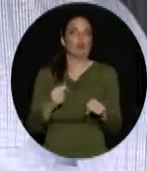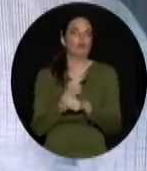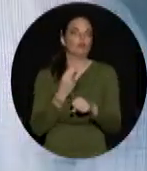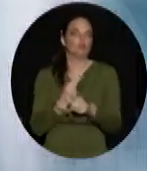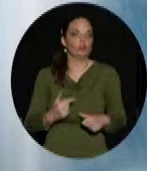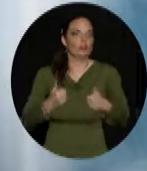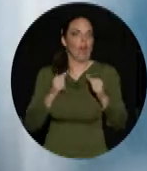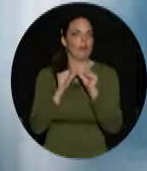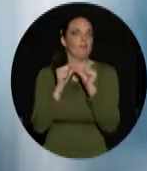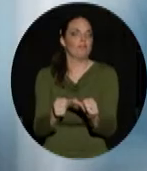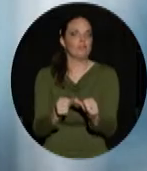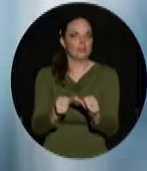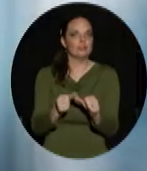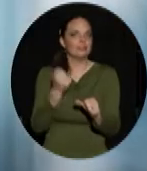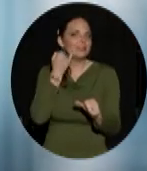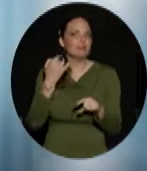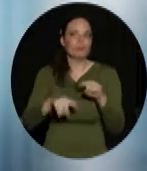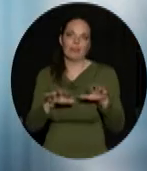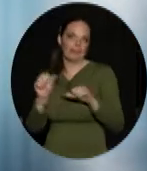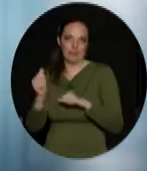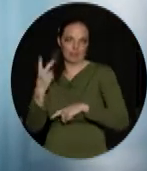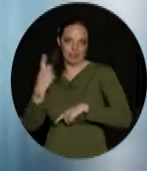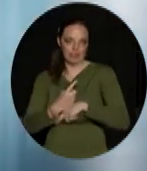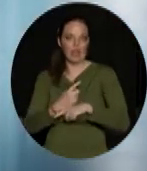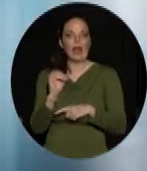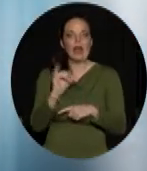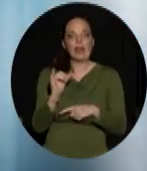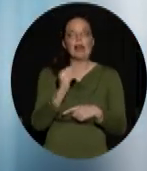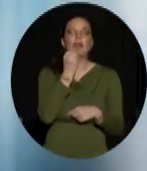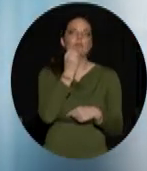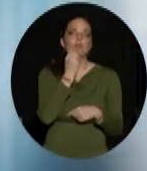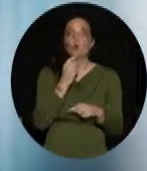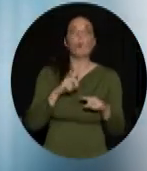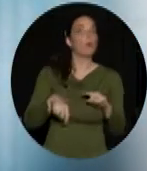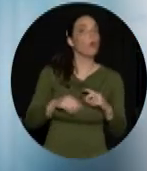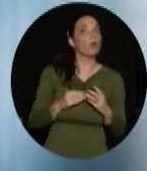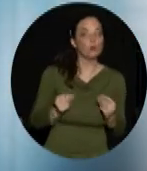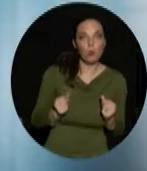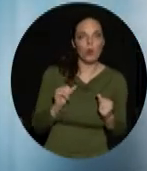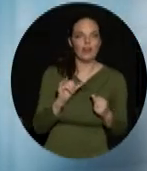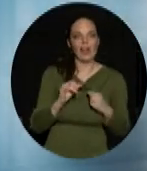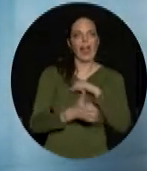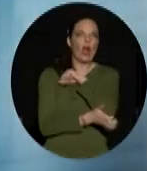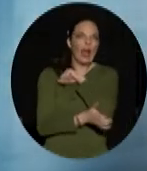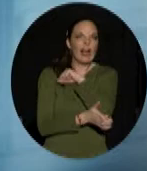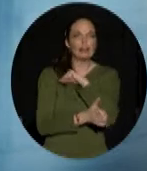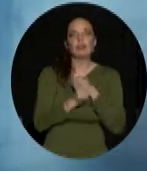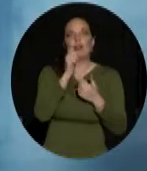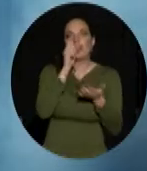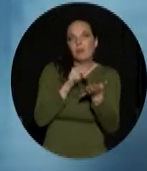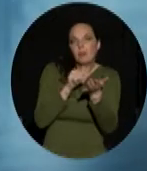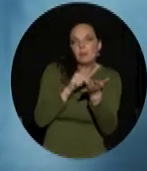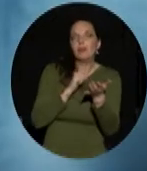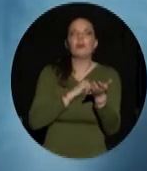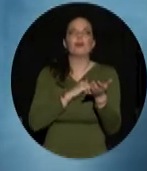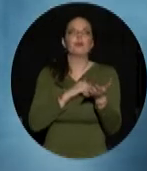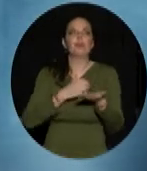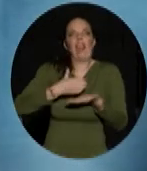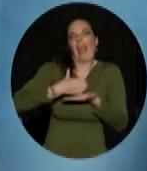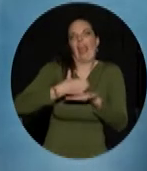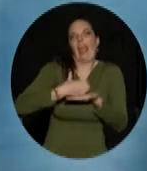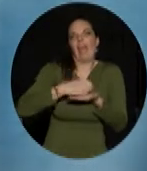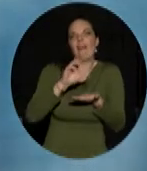survive. The kit kind of begins with non-perishable food items. Things like crackers and peanut butter and canned food, things